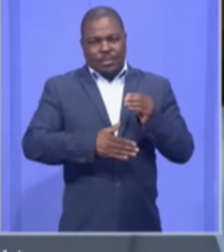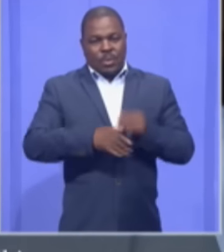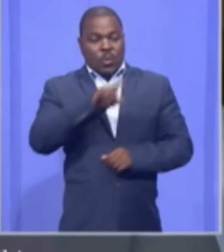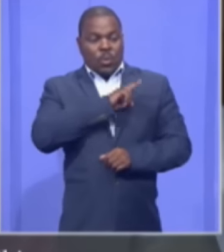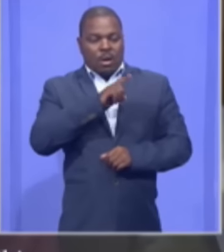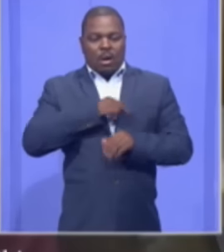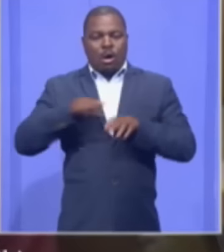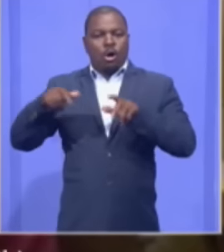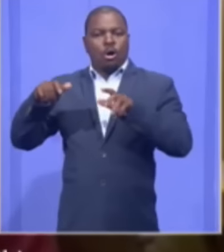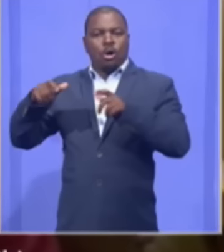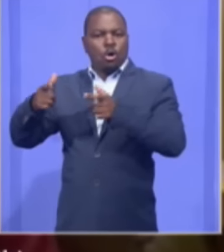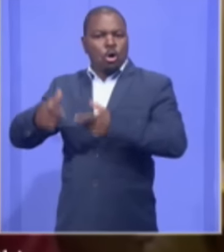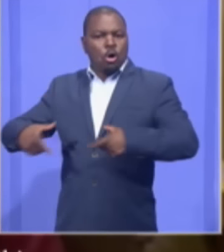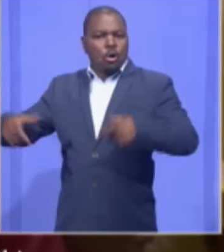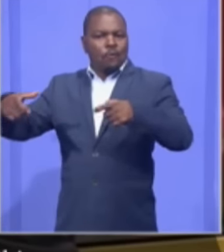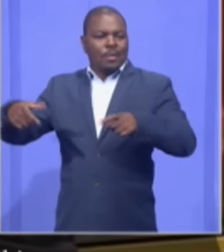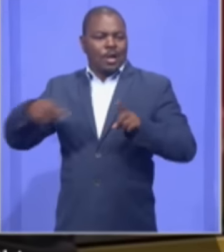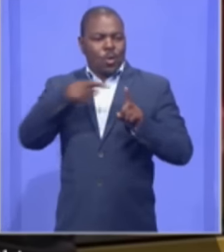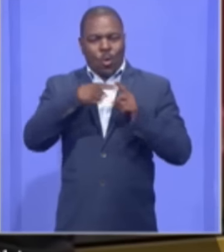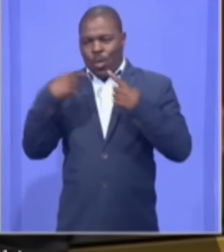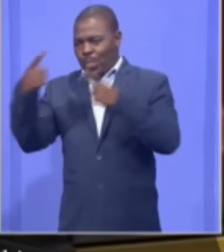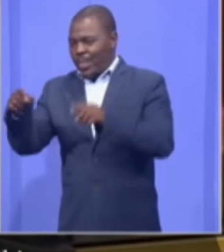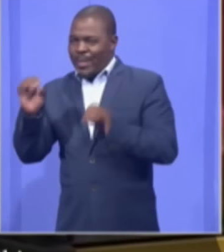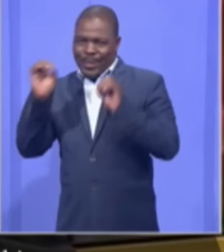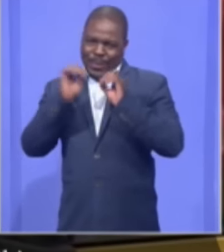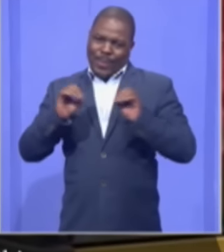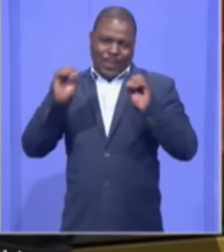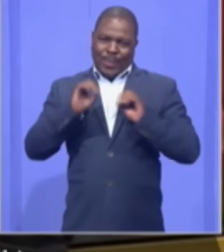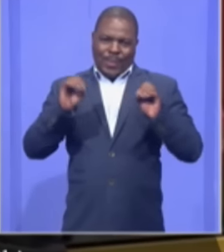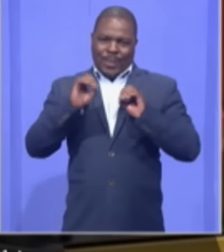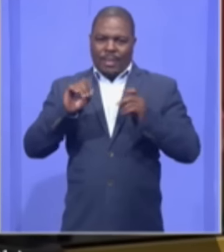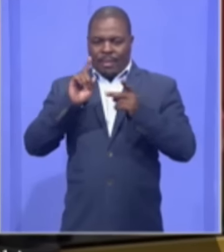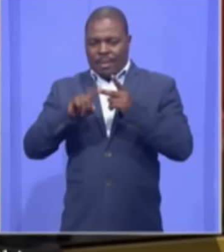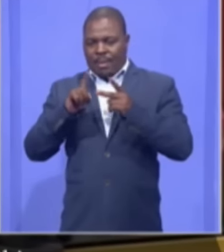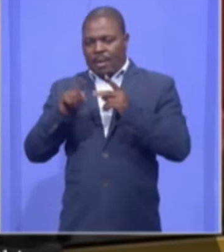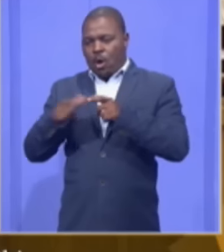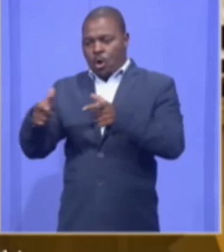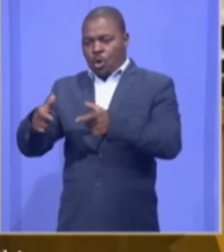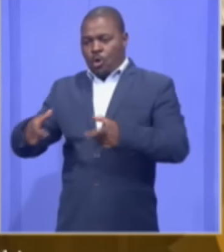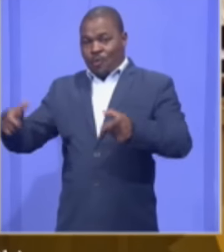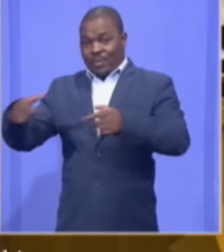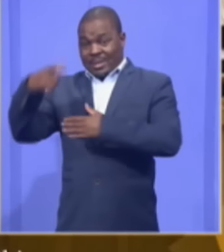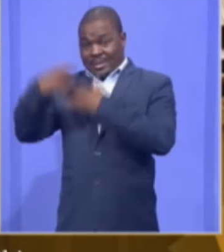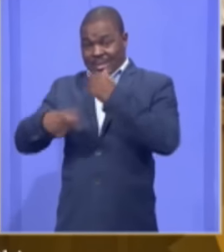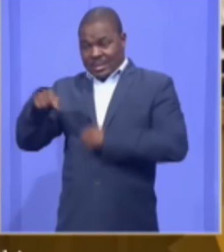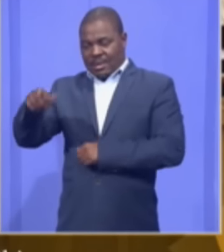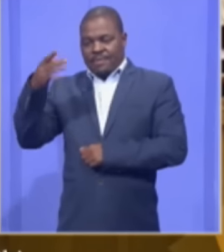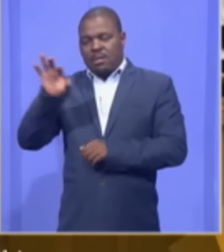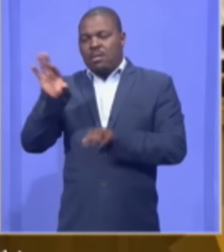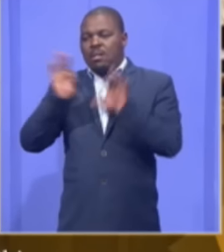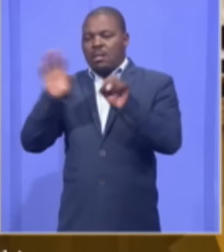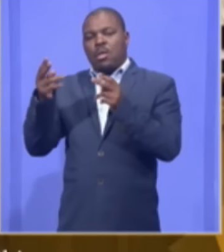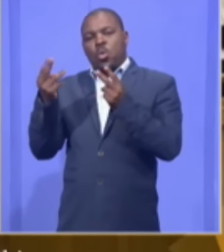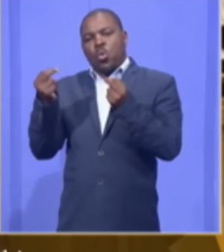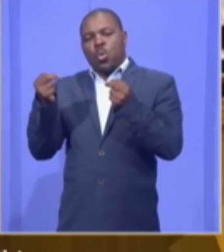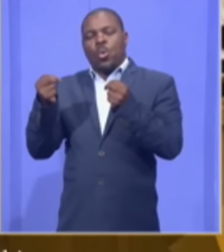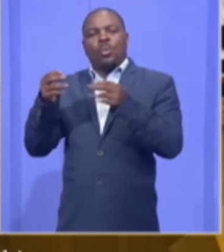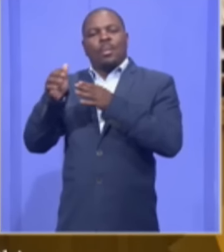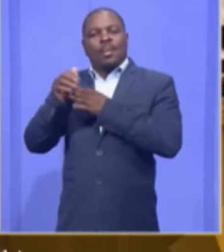conferenceng a se a kgone go fitlha, mme conference ya tlhopha baetapele ba bangwe gore ba etapele